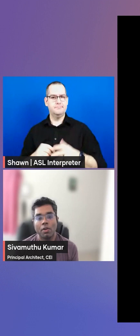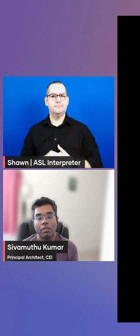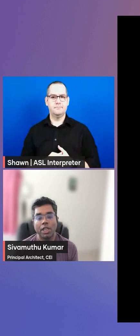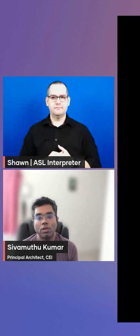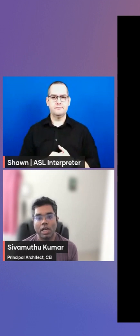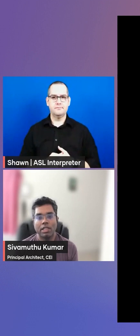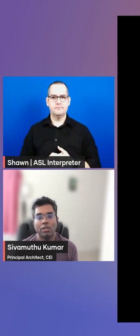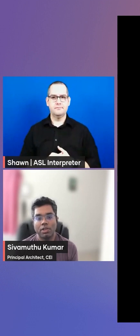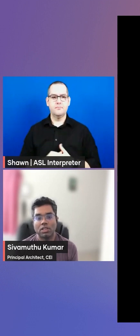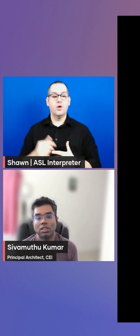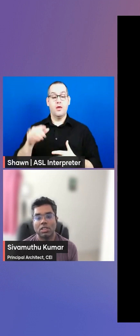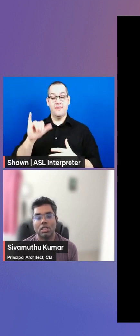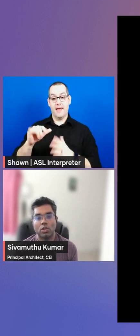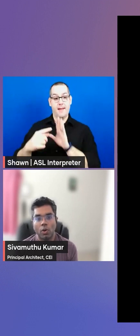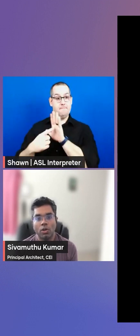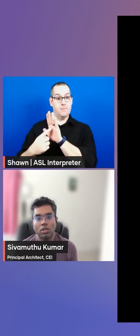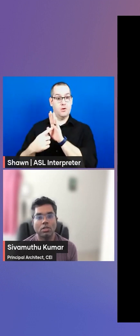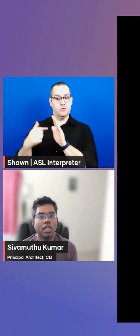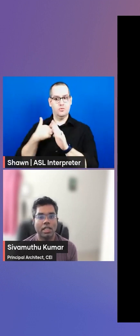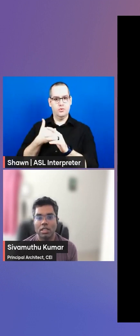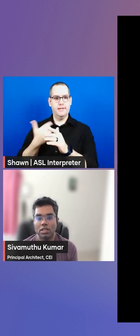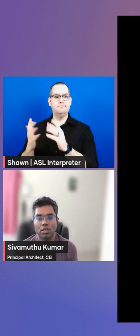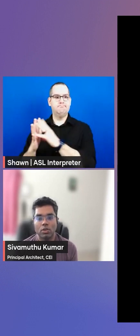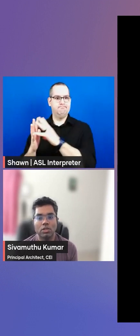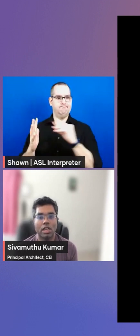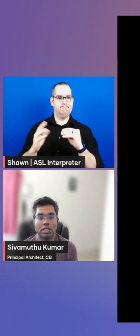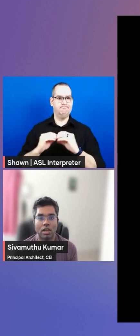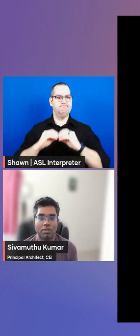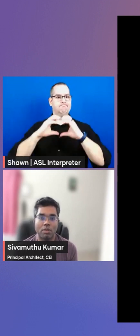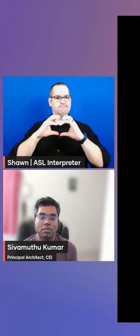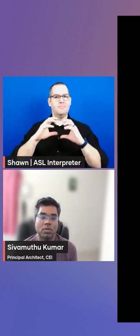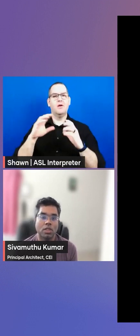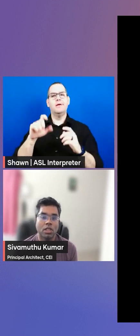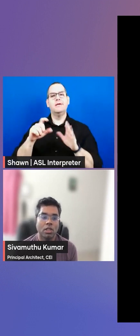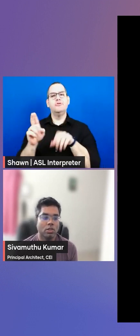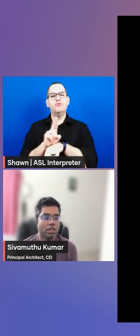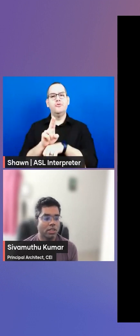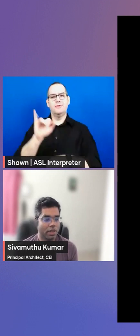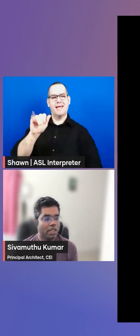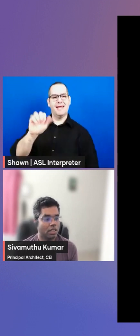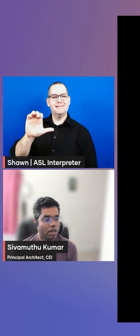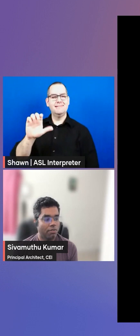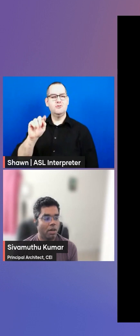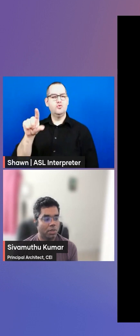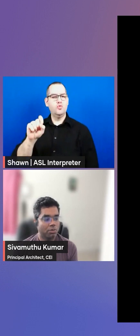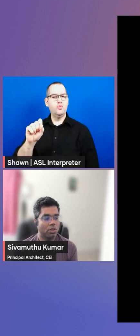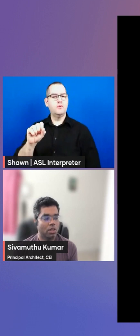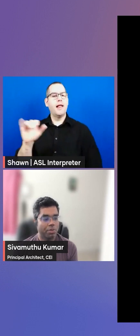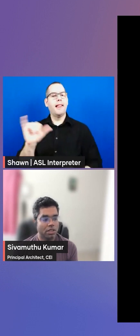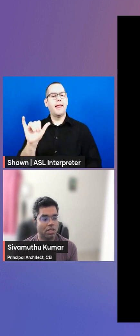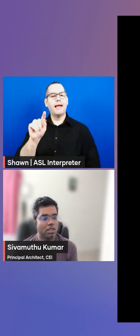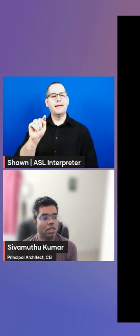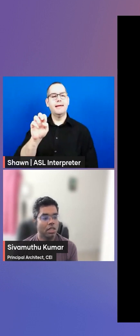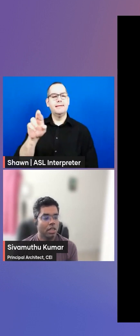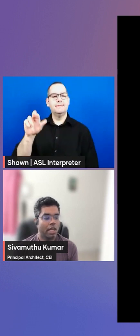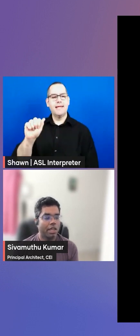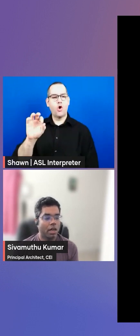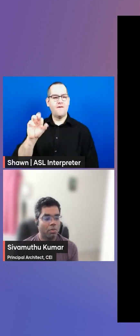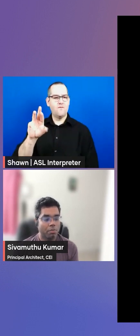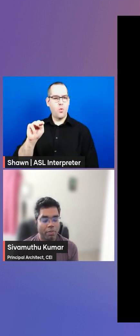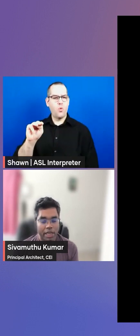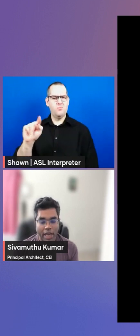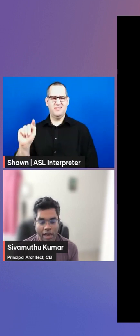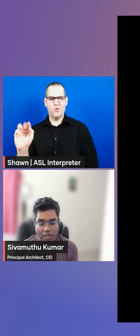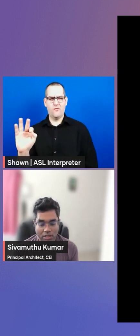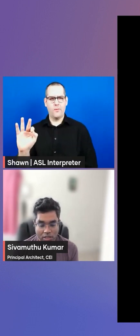modules, we need to write infrastructure as code using IAC tools like Terraform. So that's why like the Terraform comes into the picture,